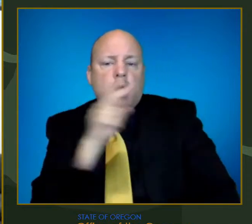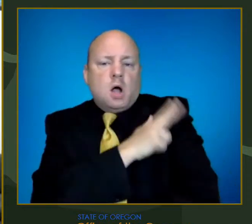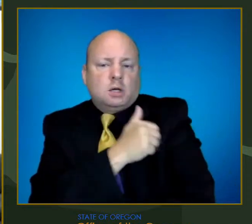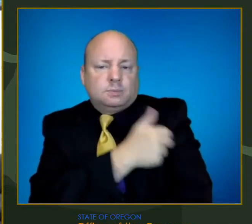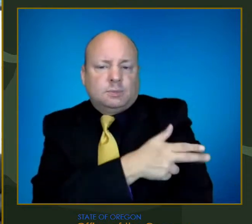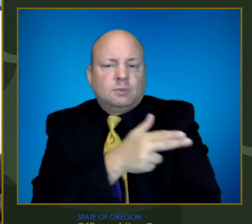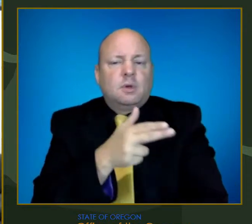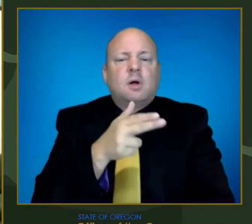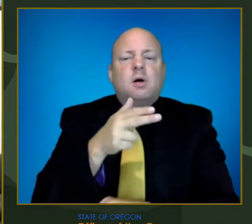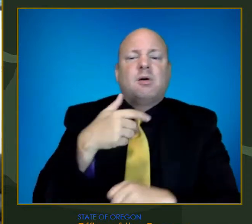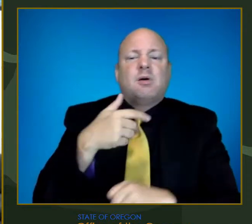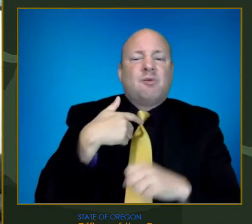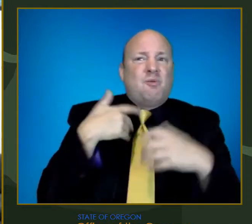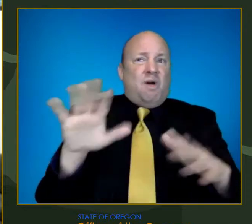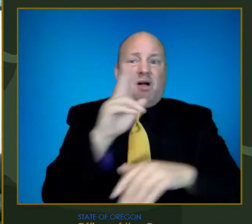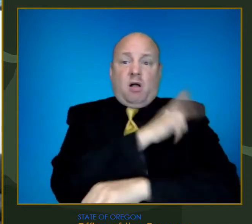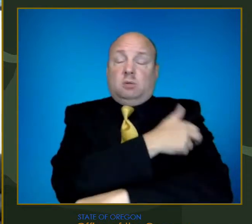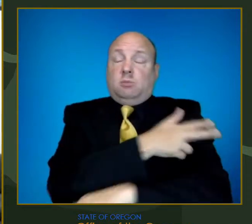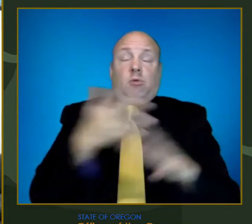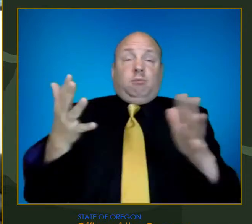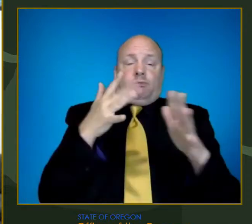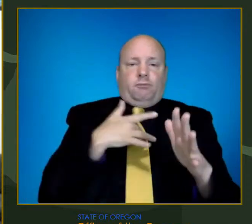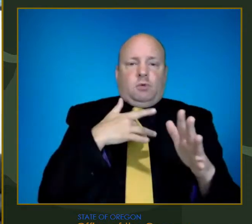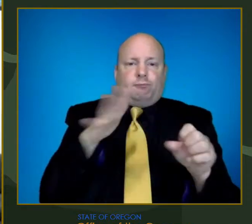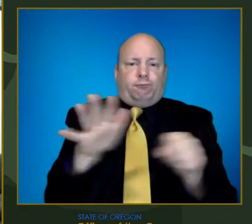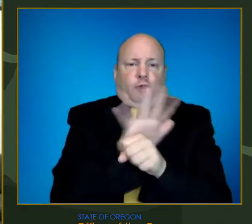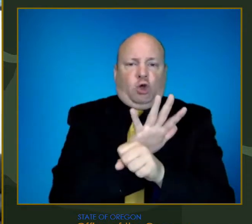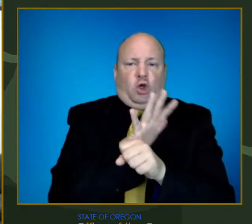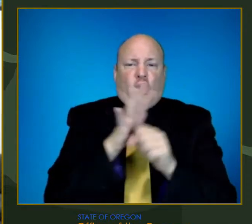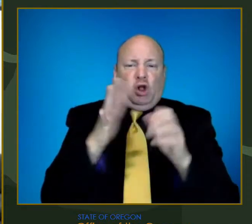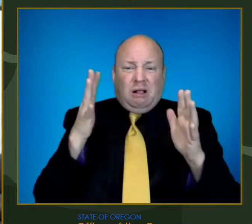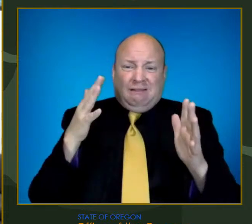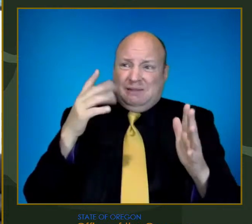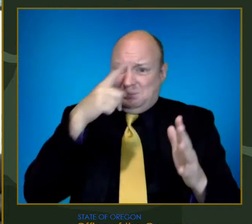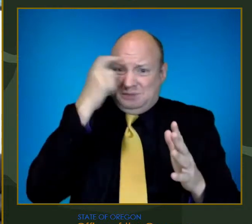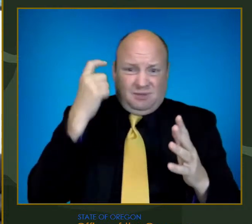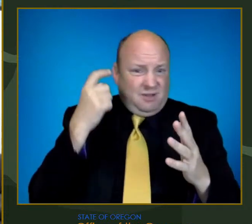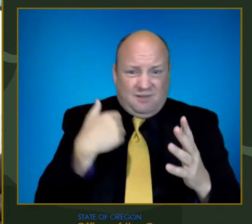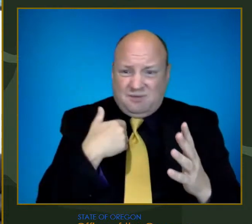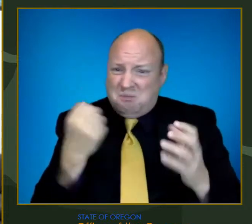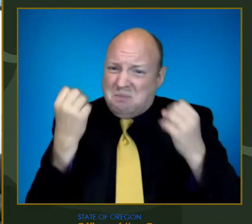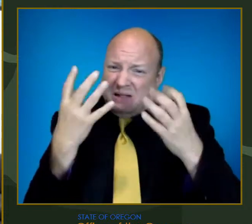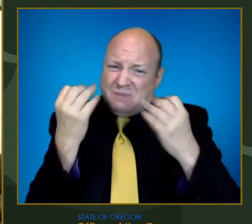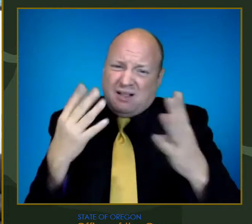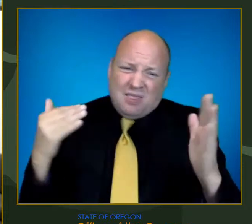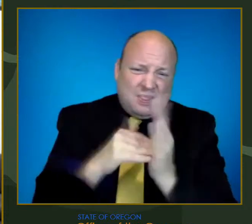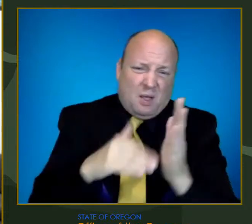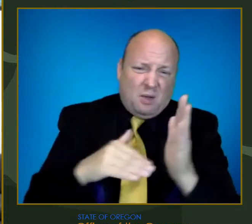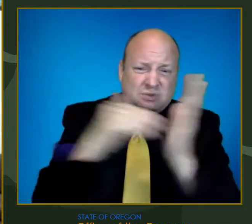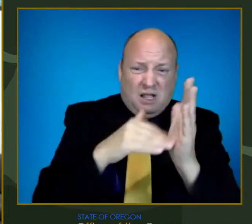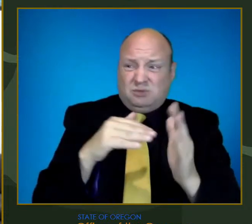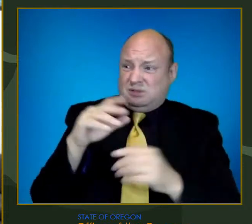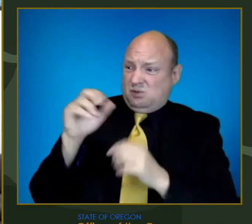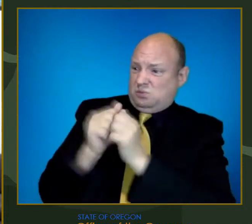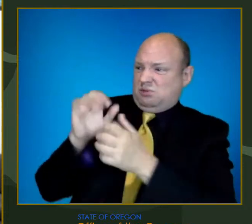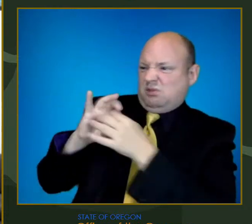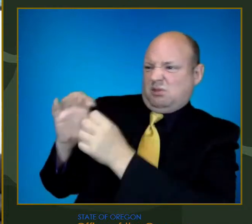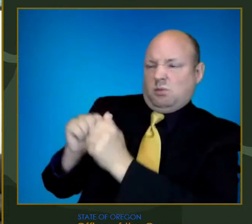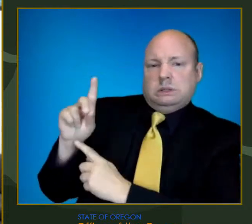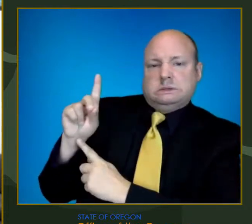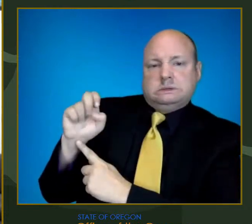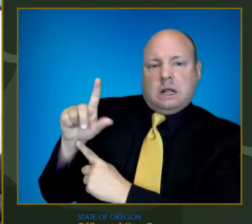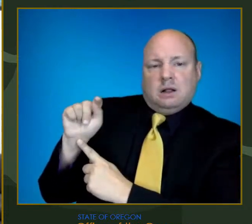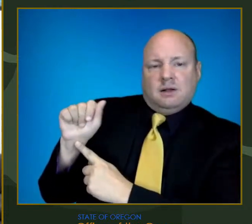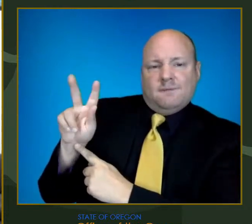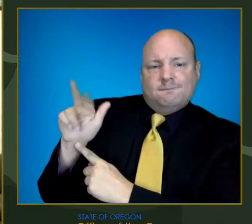COVID-19 patients infected with the Delta variant, nearly all of whom are unvaccinated. And I need to ask every Oregonian to